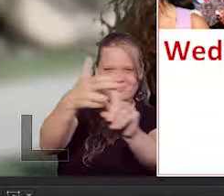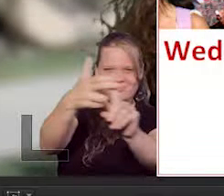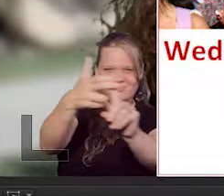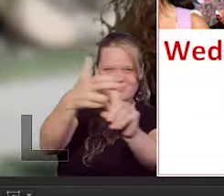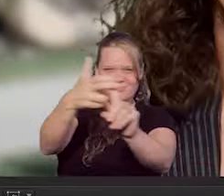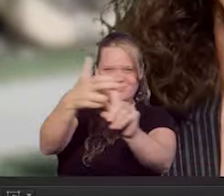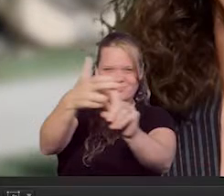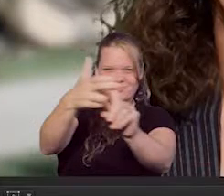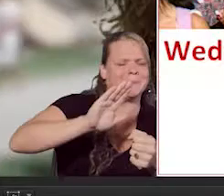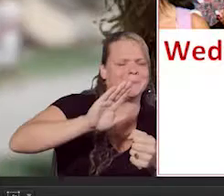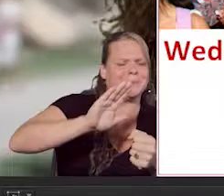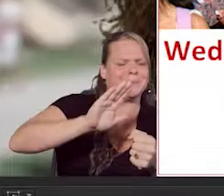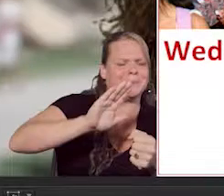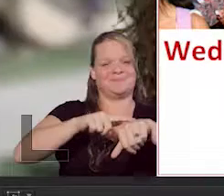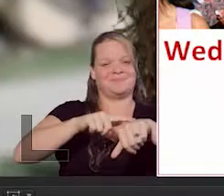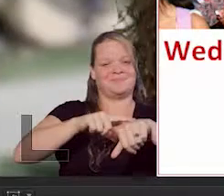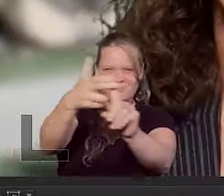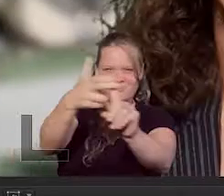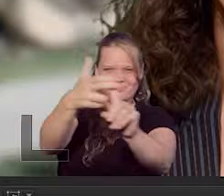cross dissolves on it.